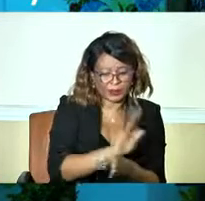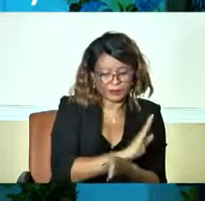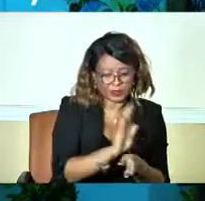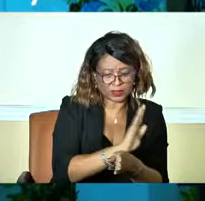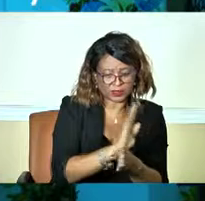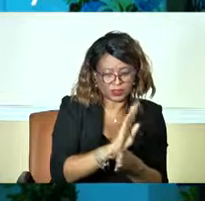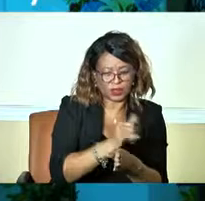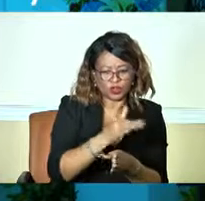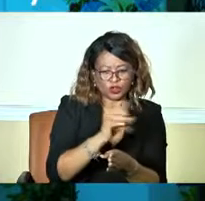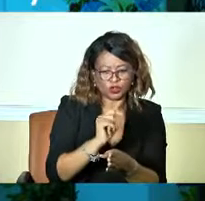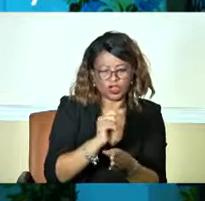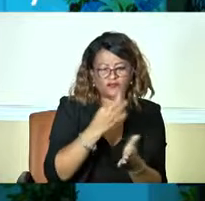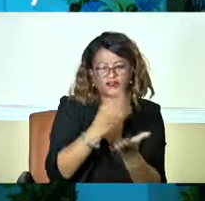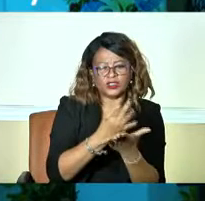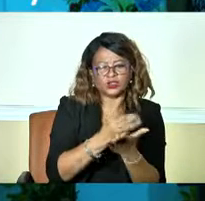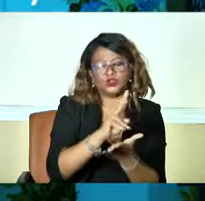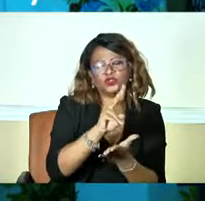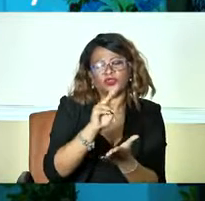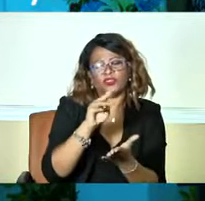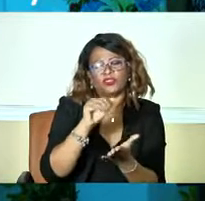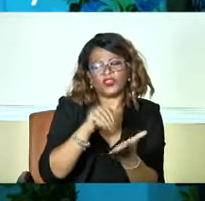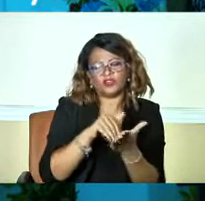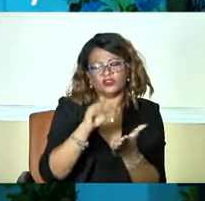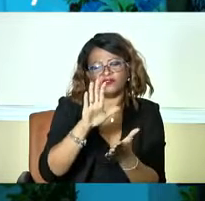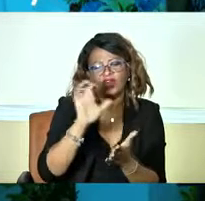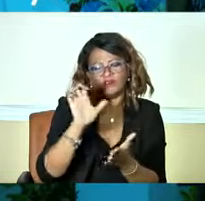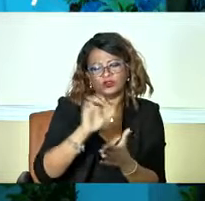The grant funding is $2,500.